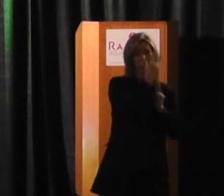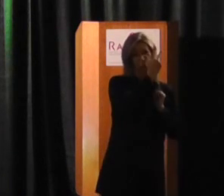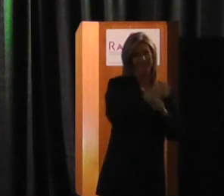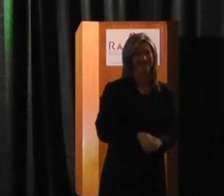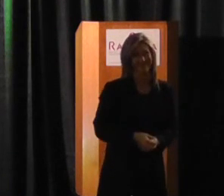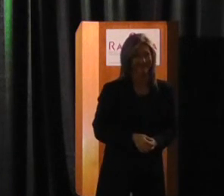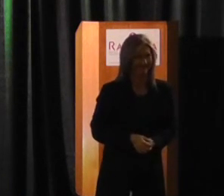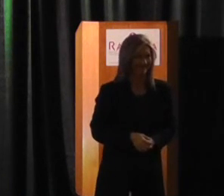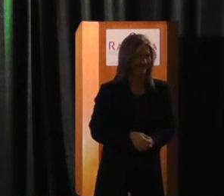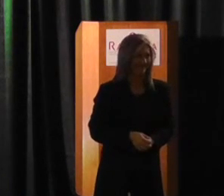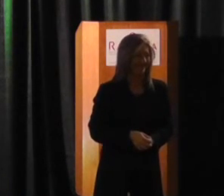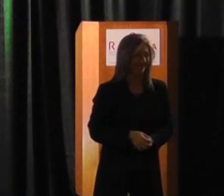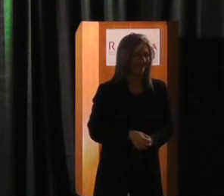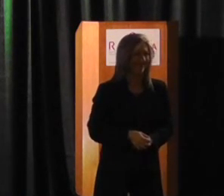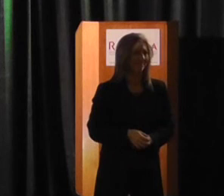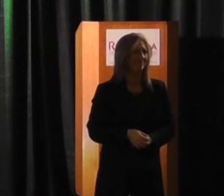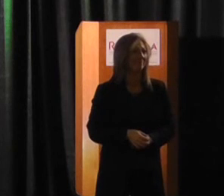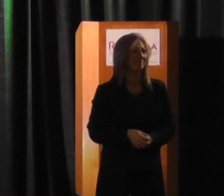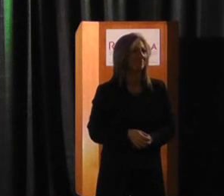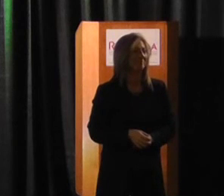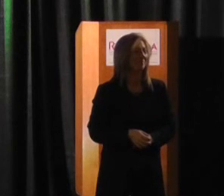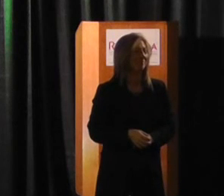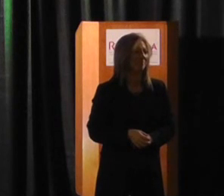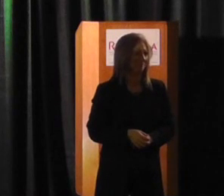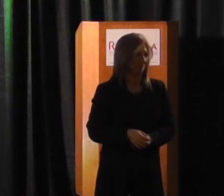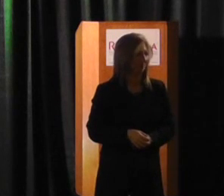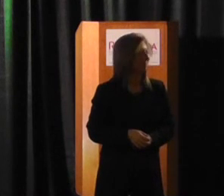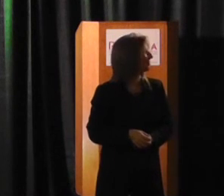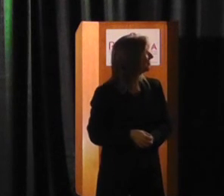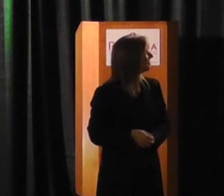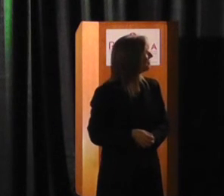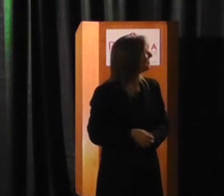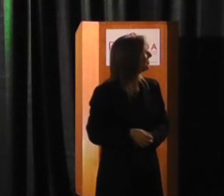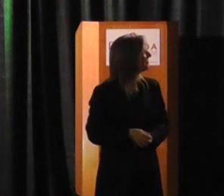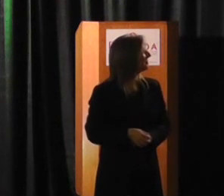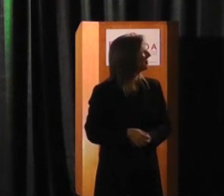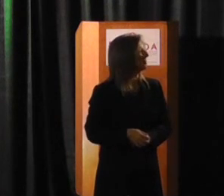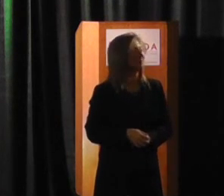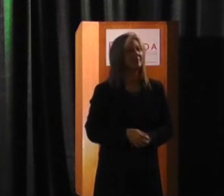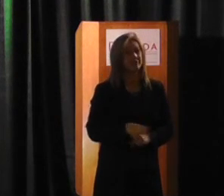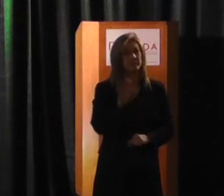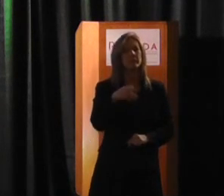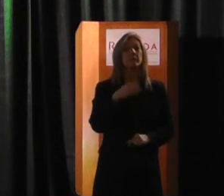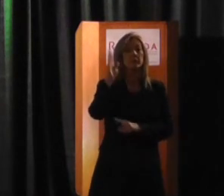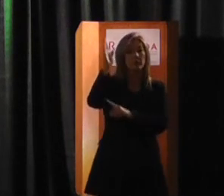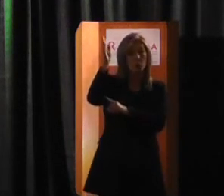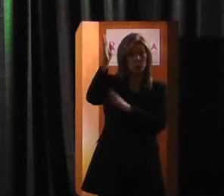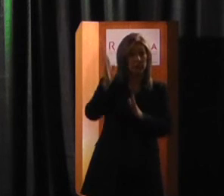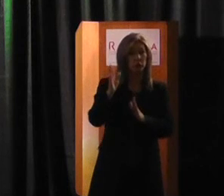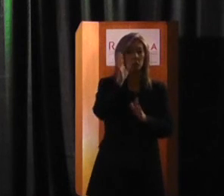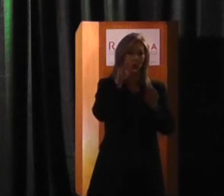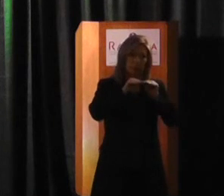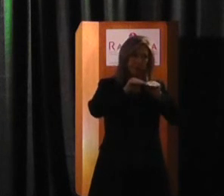It's a great name. Call for presenters will be sent out in